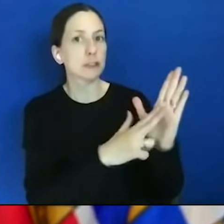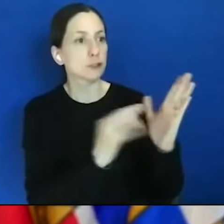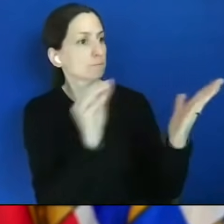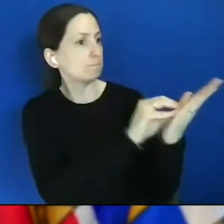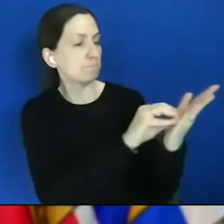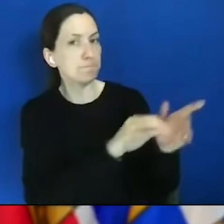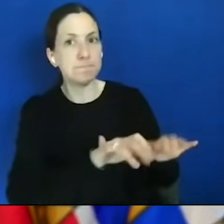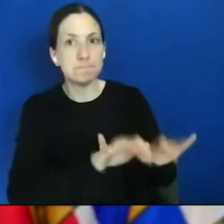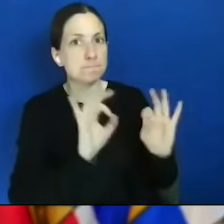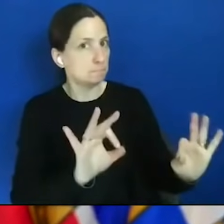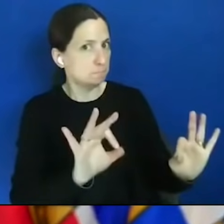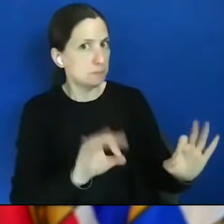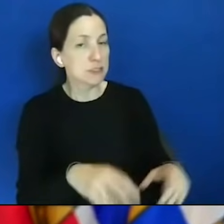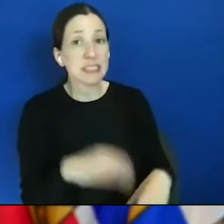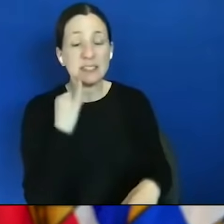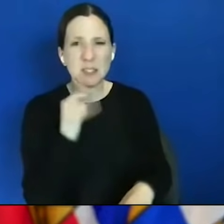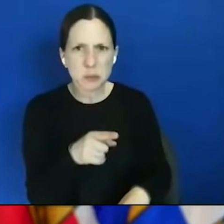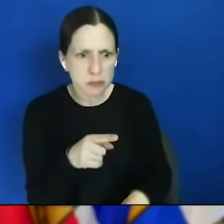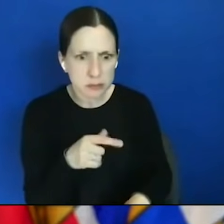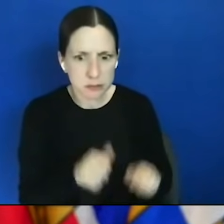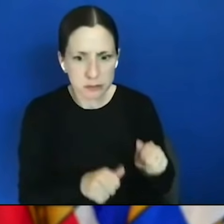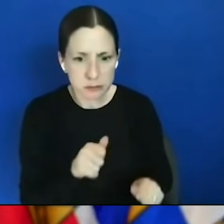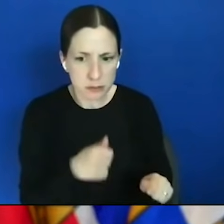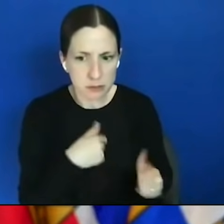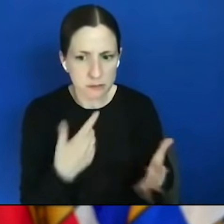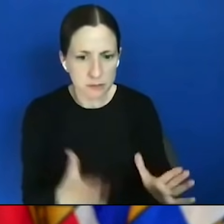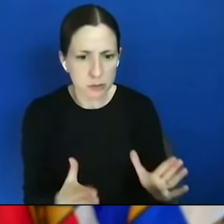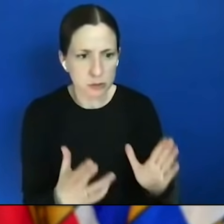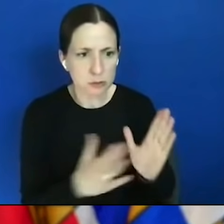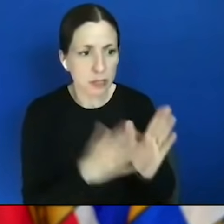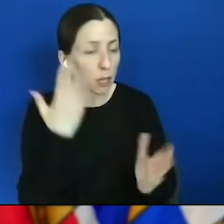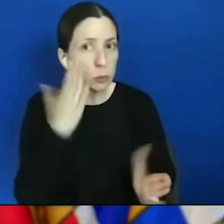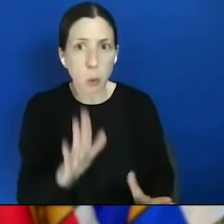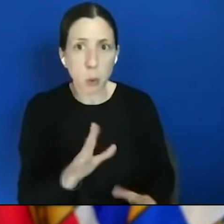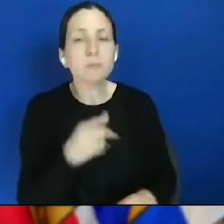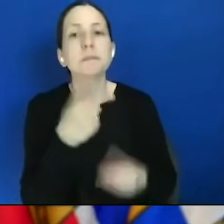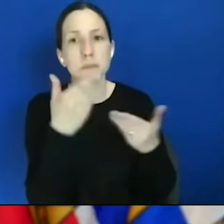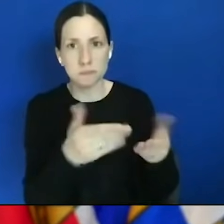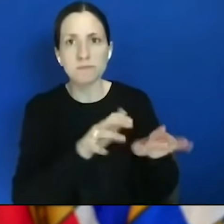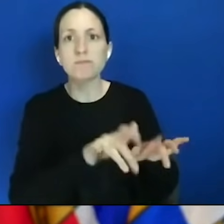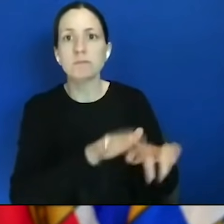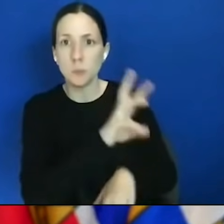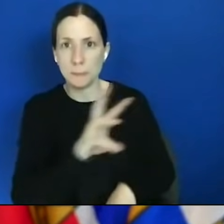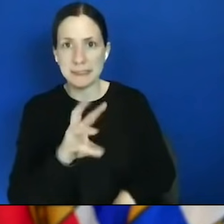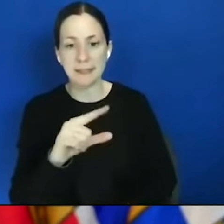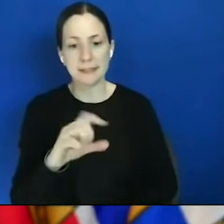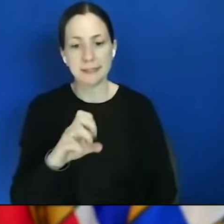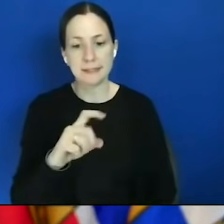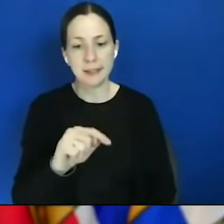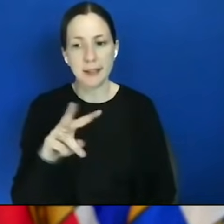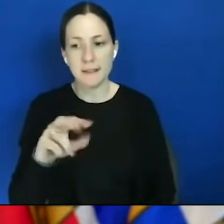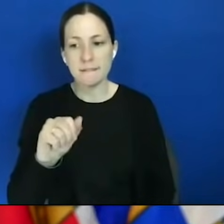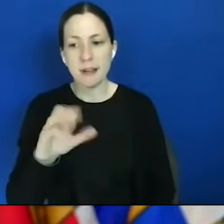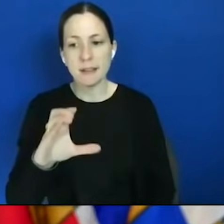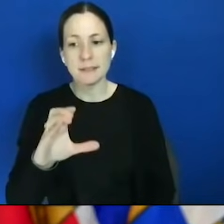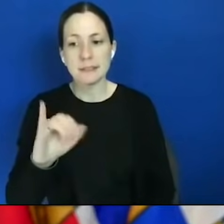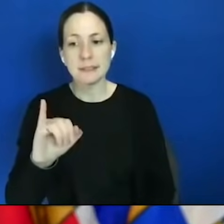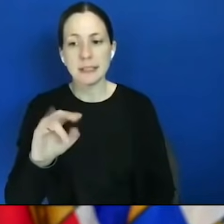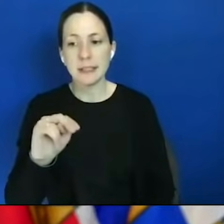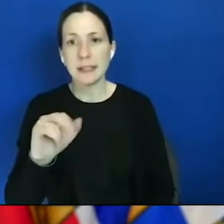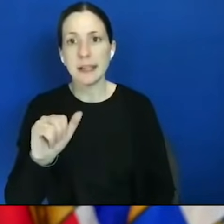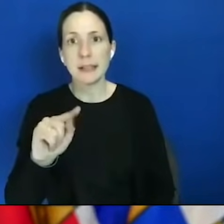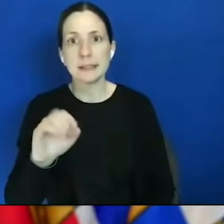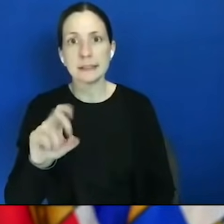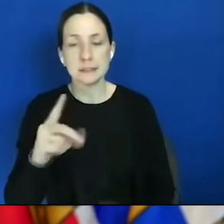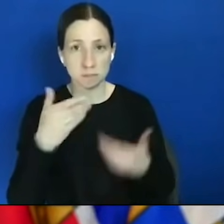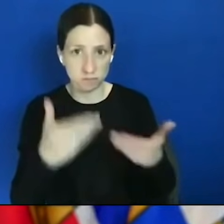that, you can go in to get vaccinated and check. And we are working with the pharmacies to make sure that they can effectively